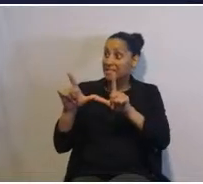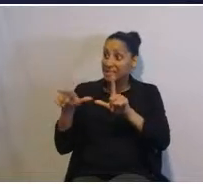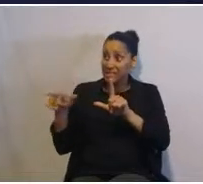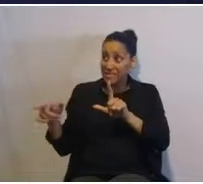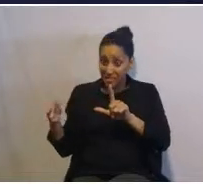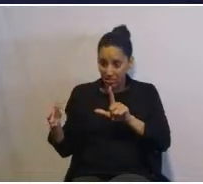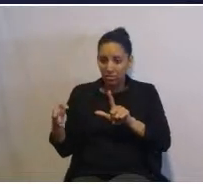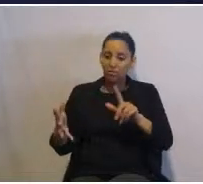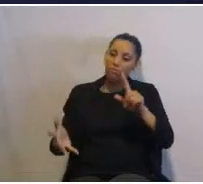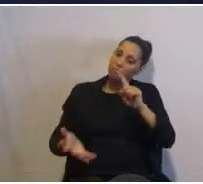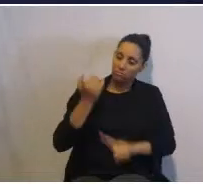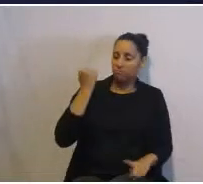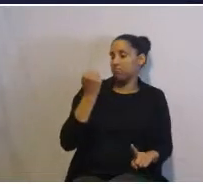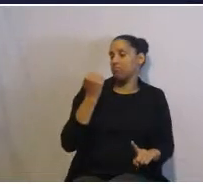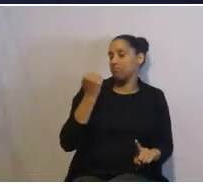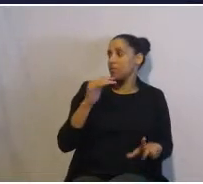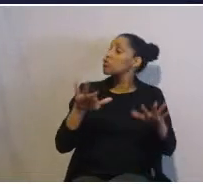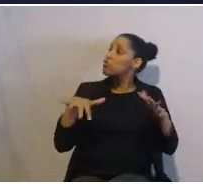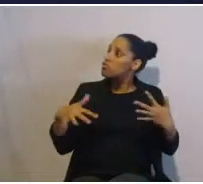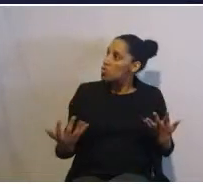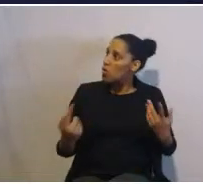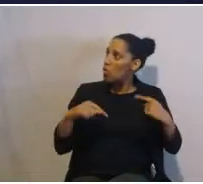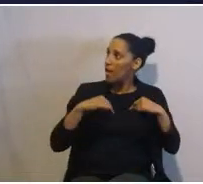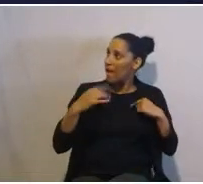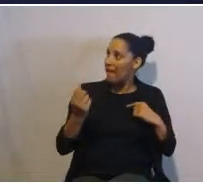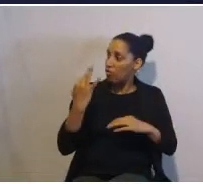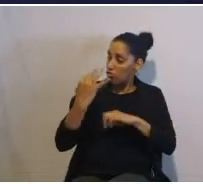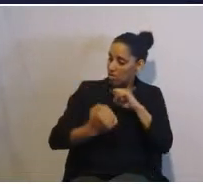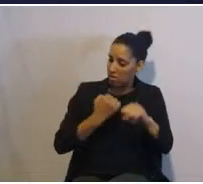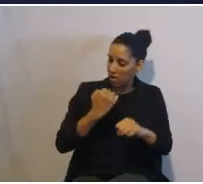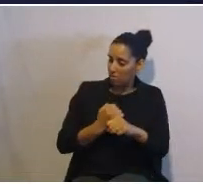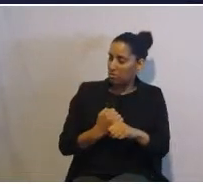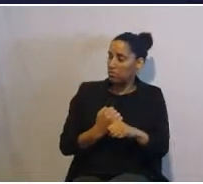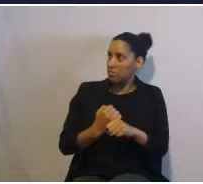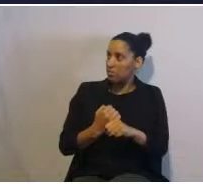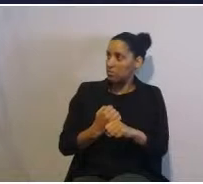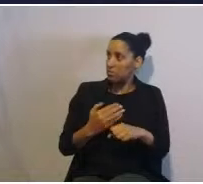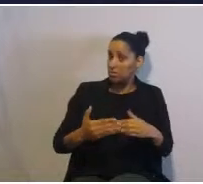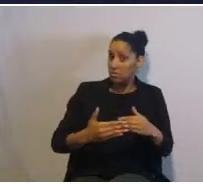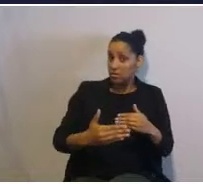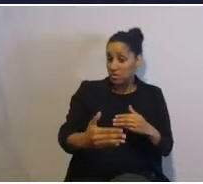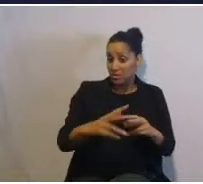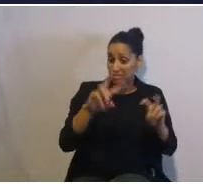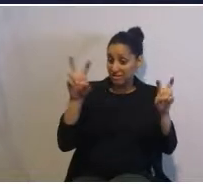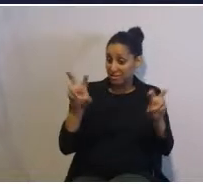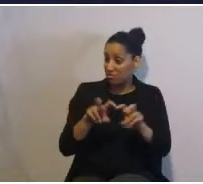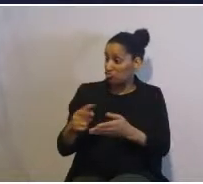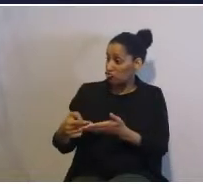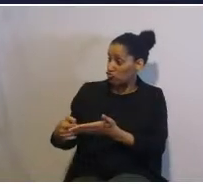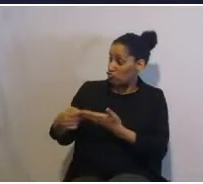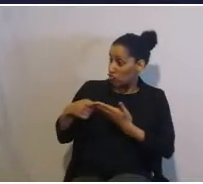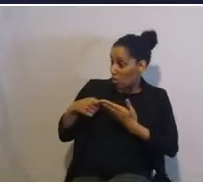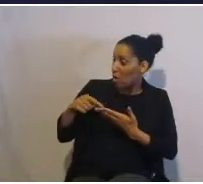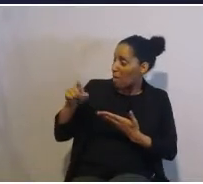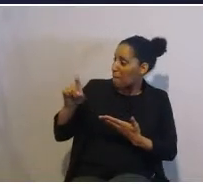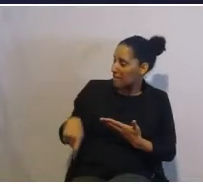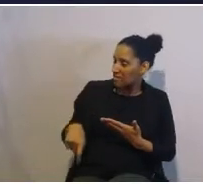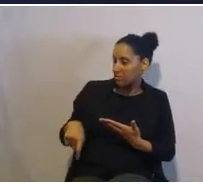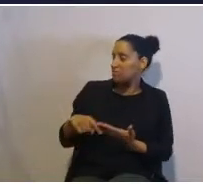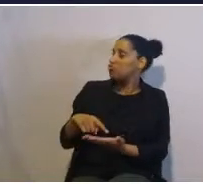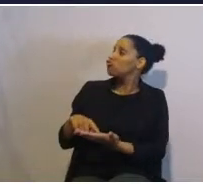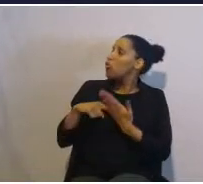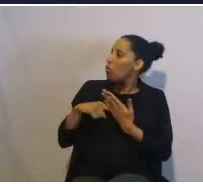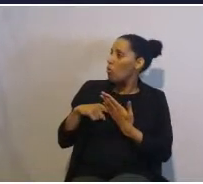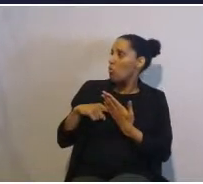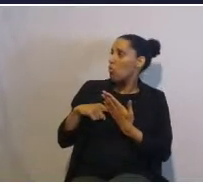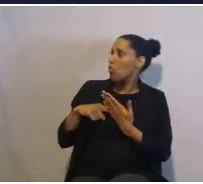that point. And now we've got a period of 3 years within which Eskom has to demonstrate to the energy regulator that